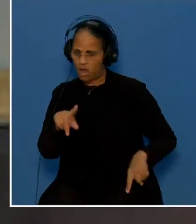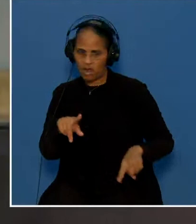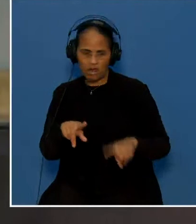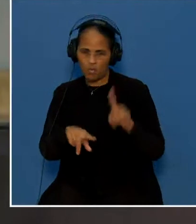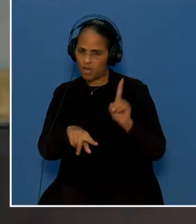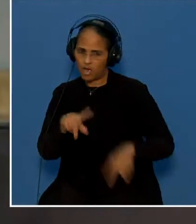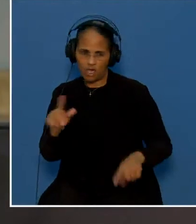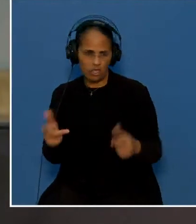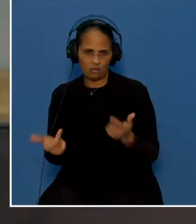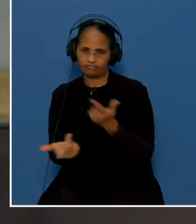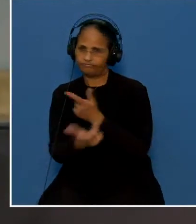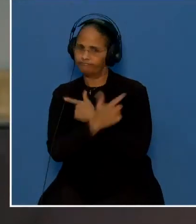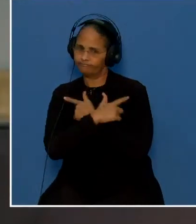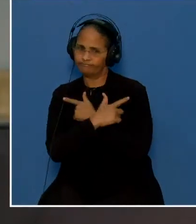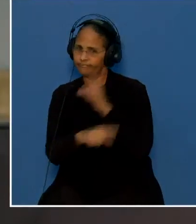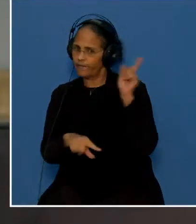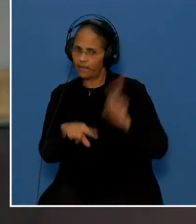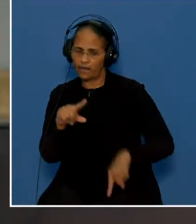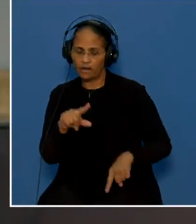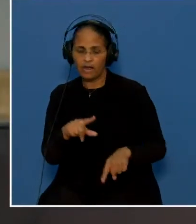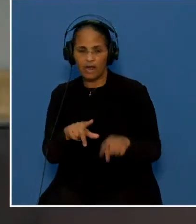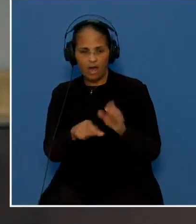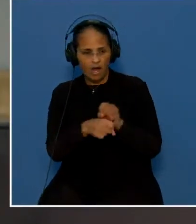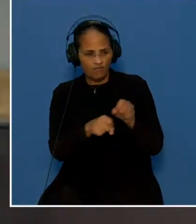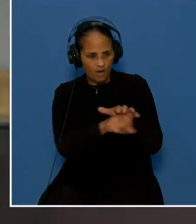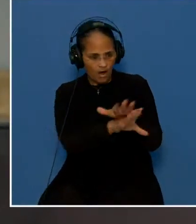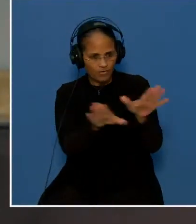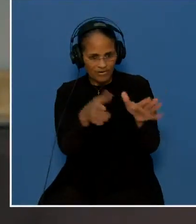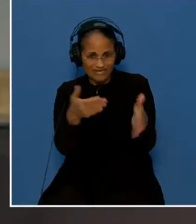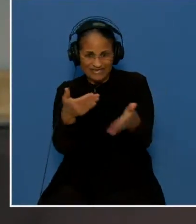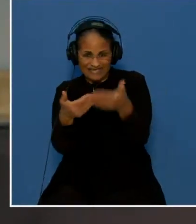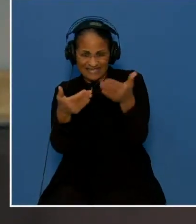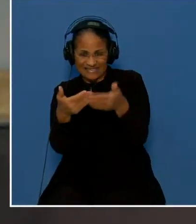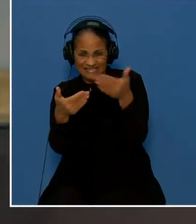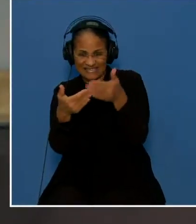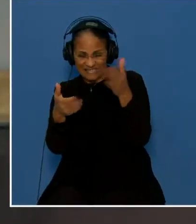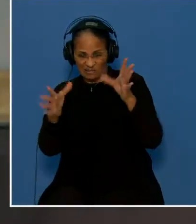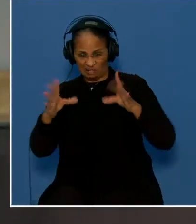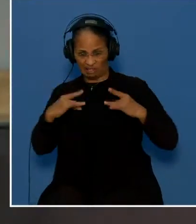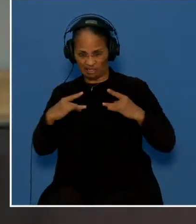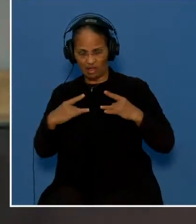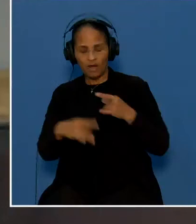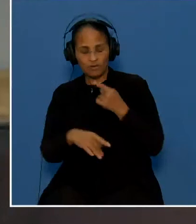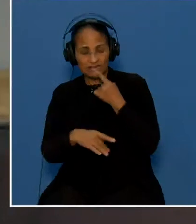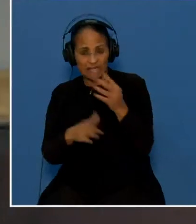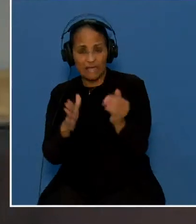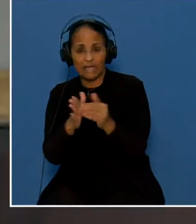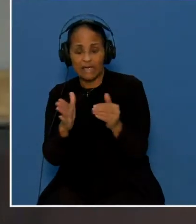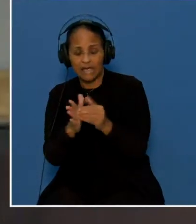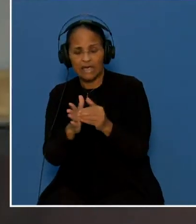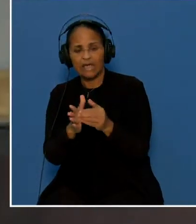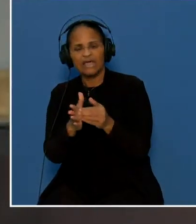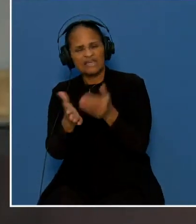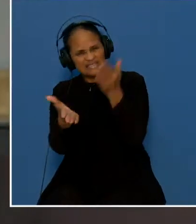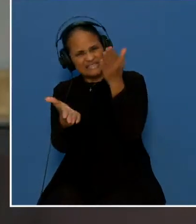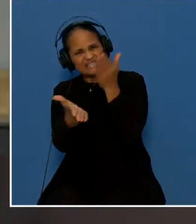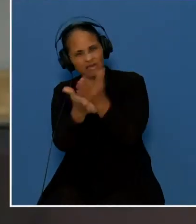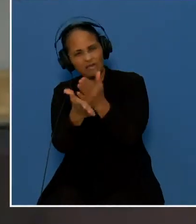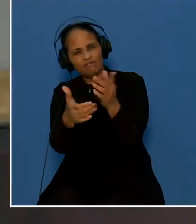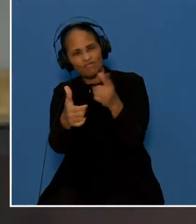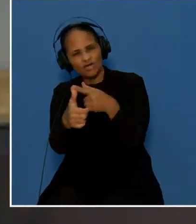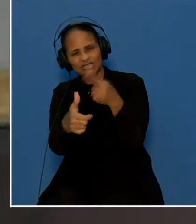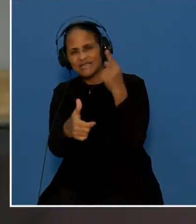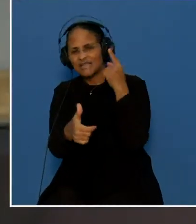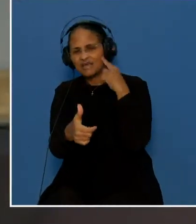about COVID-19, a virus that is so easily transmissible. I would again urge all of you to stop and think about your loved